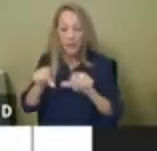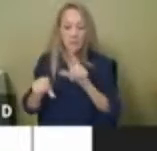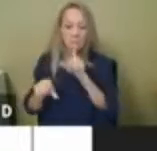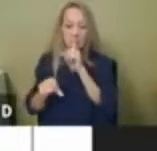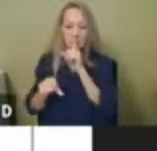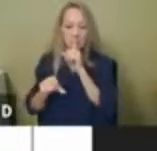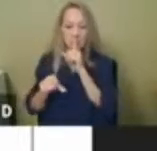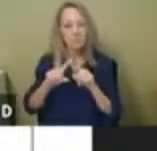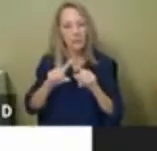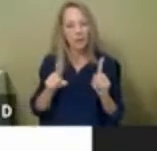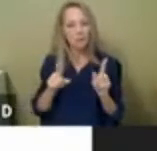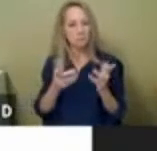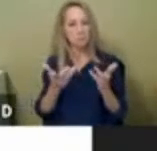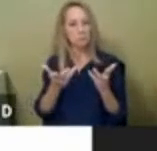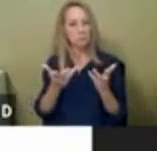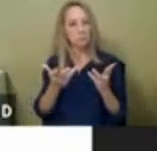please.